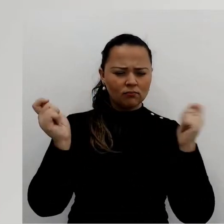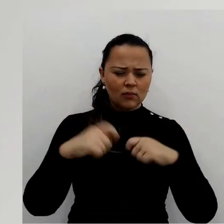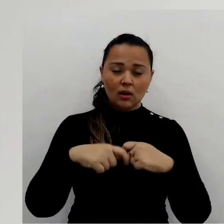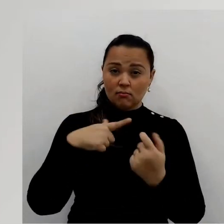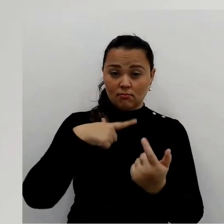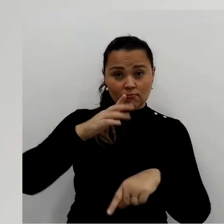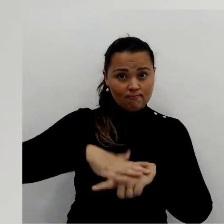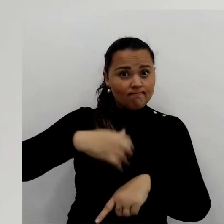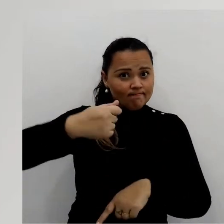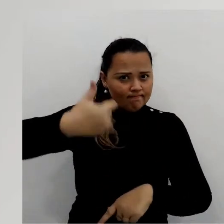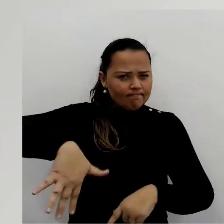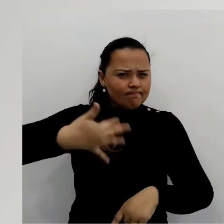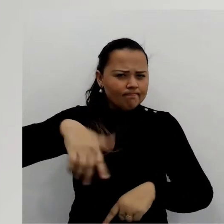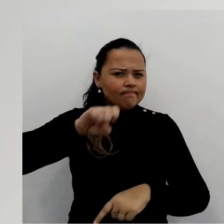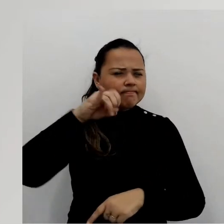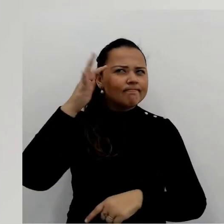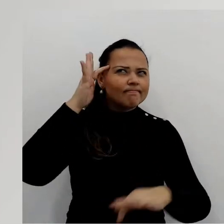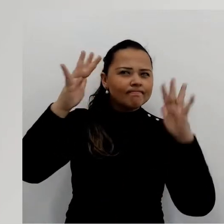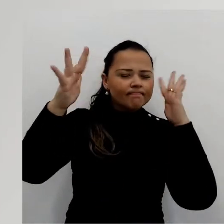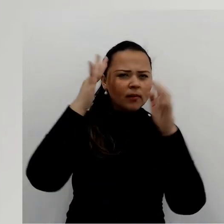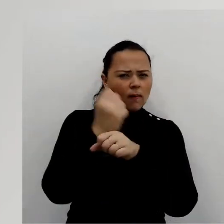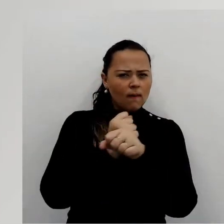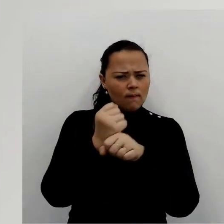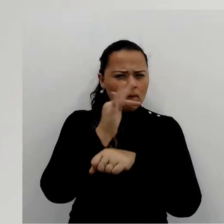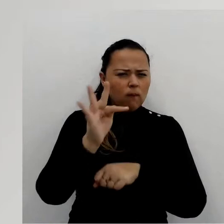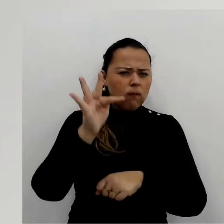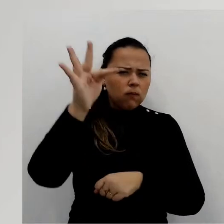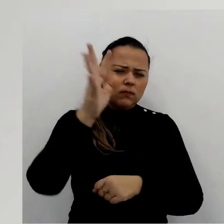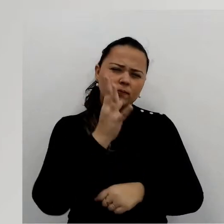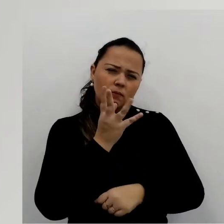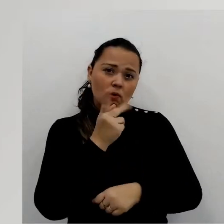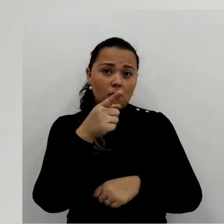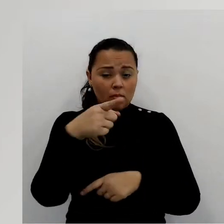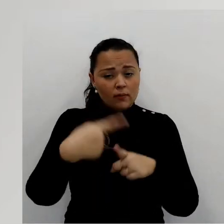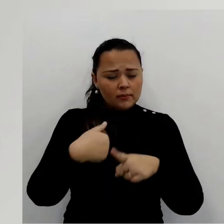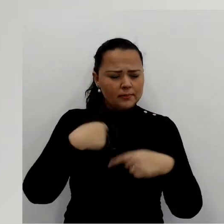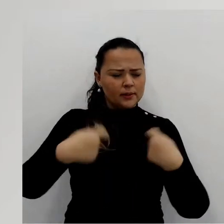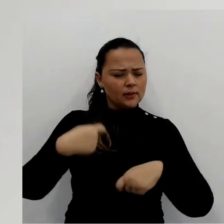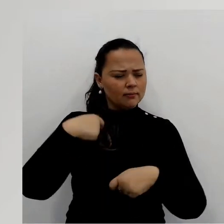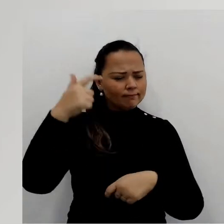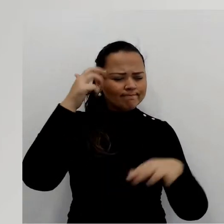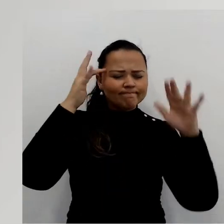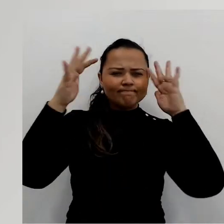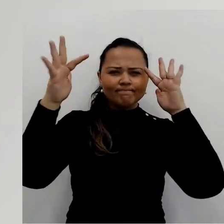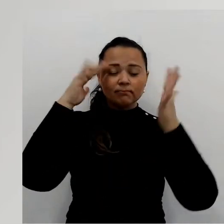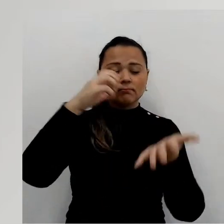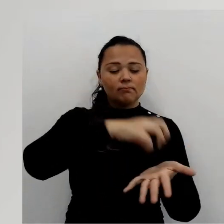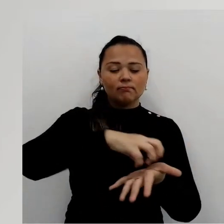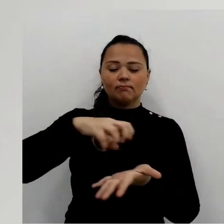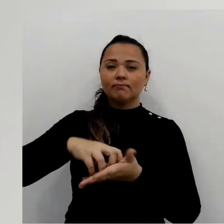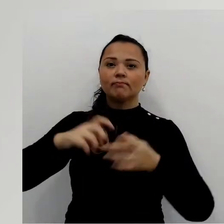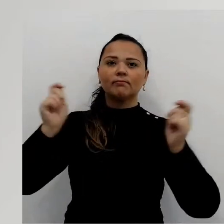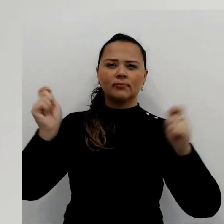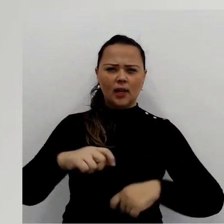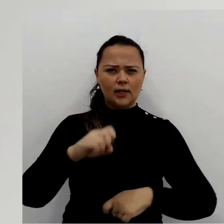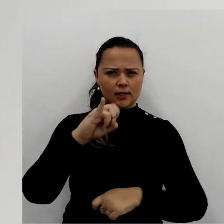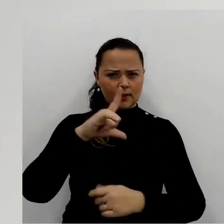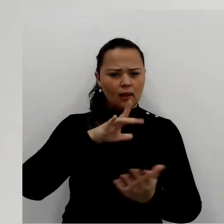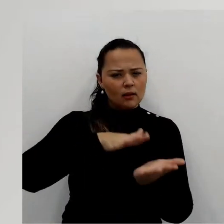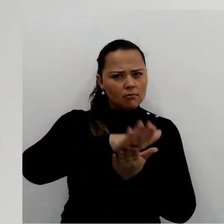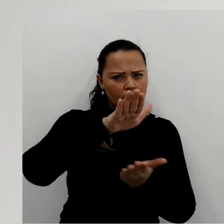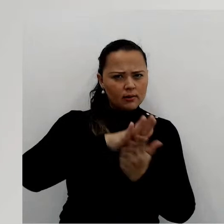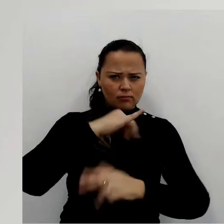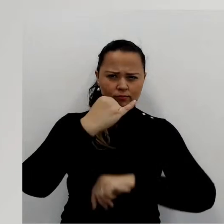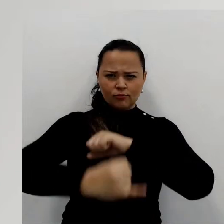you're absorbing the make-ready in each unit, whereas digital printing has a level cost structure. That is,